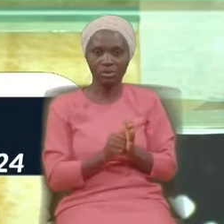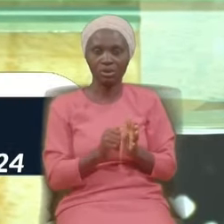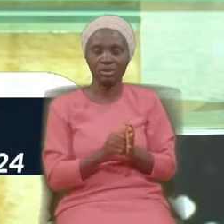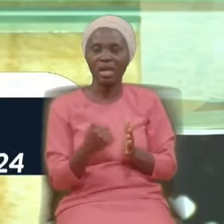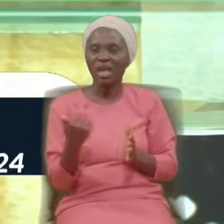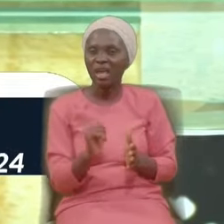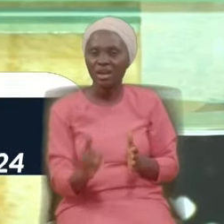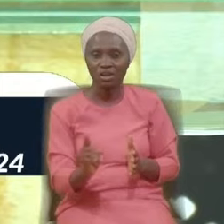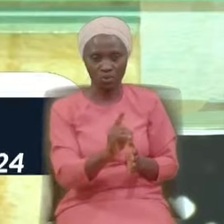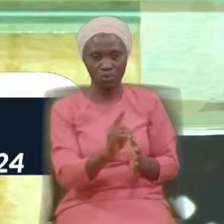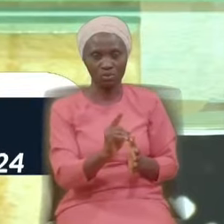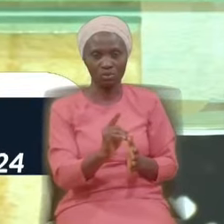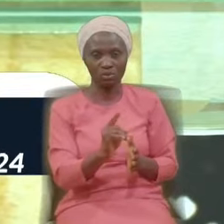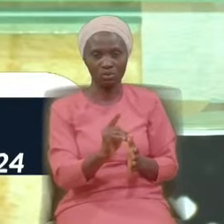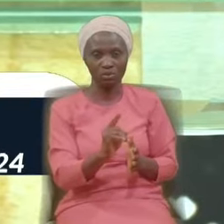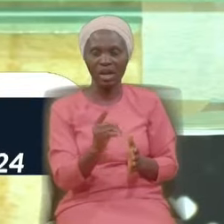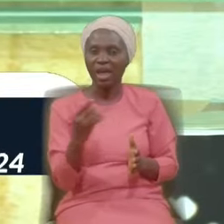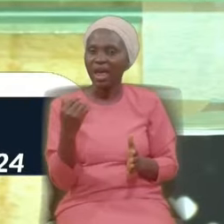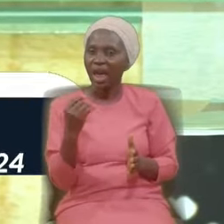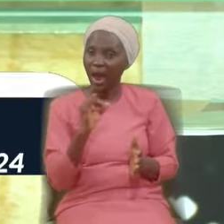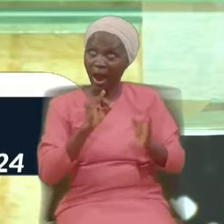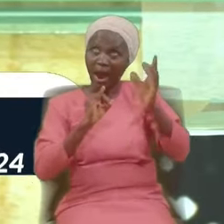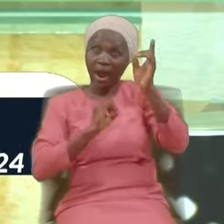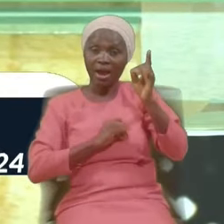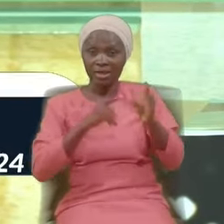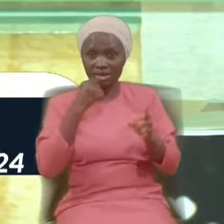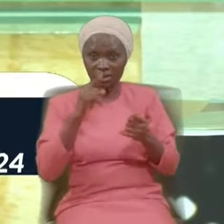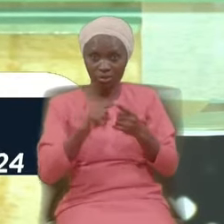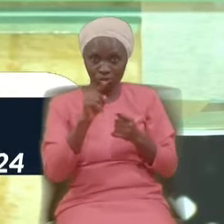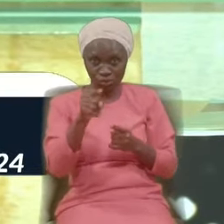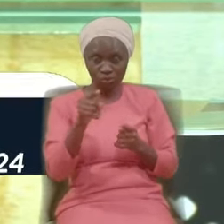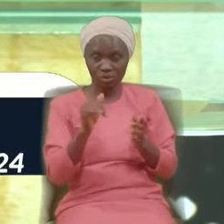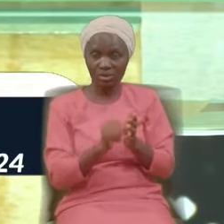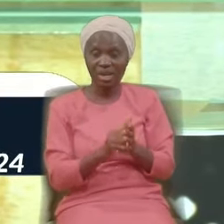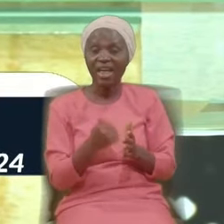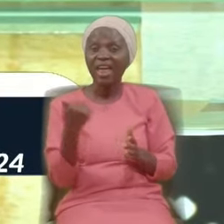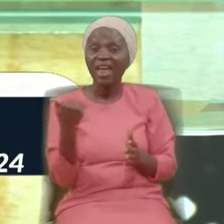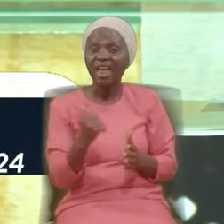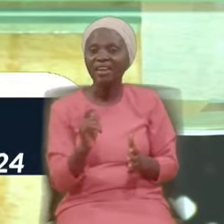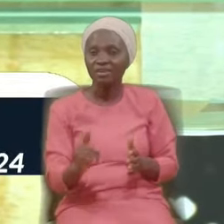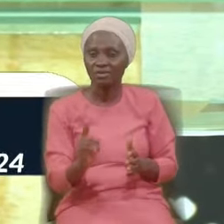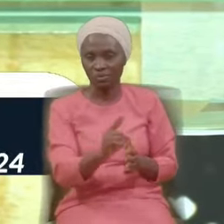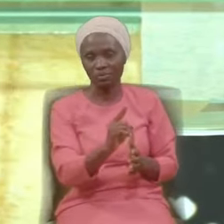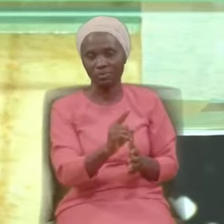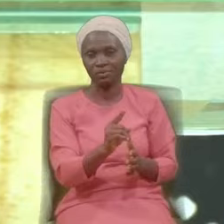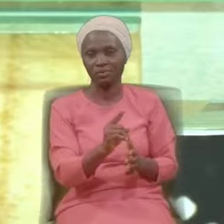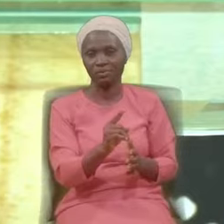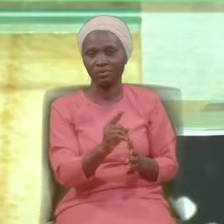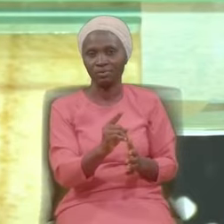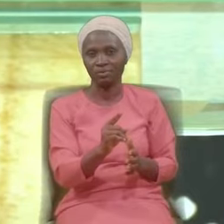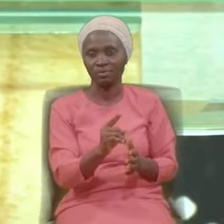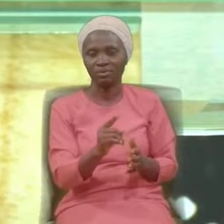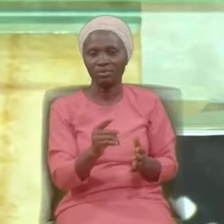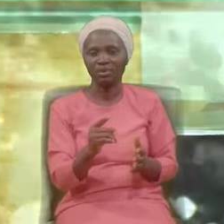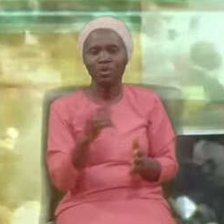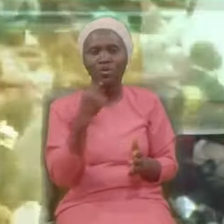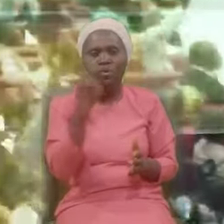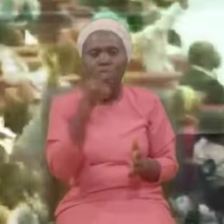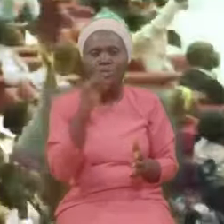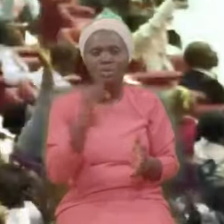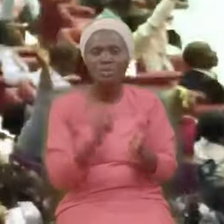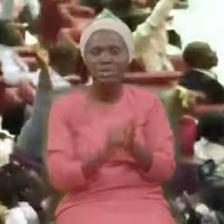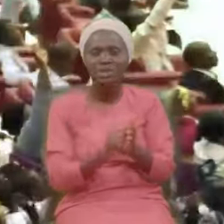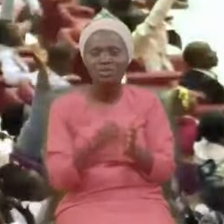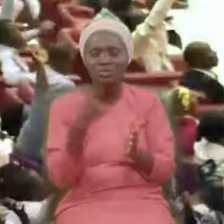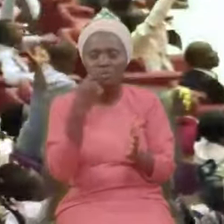whosoever, I say unto you that whosoever, who is whosoever?